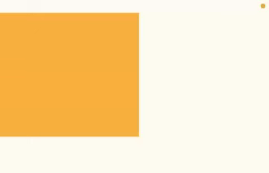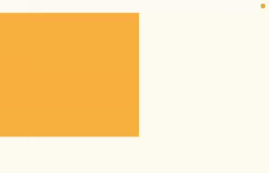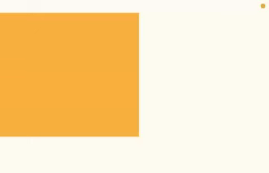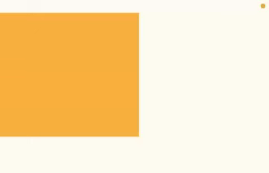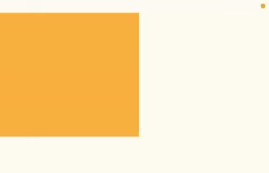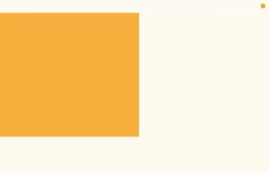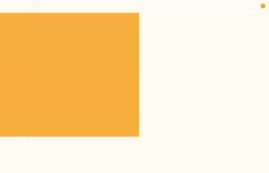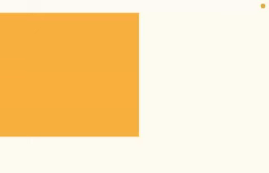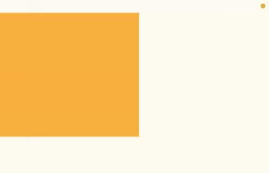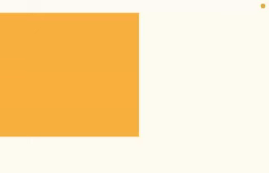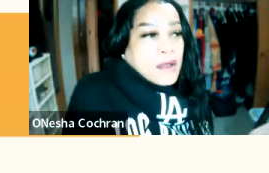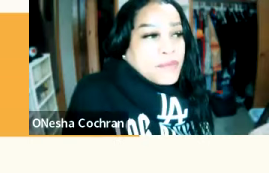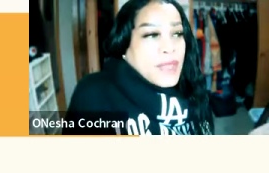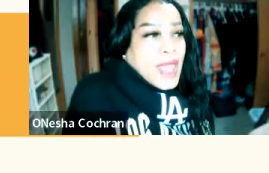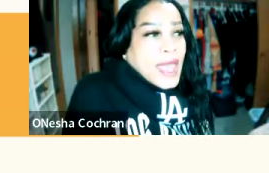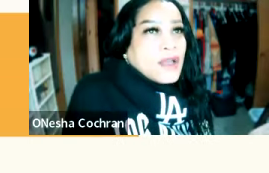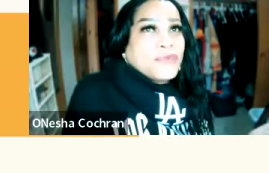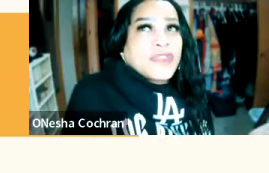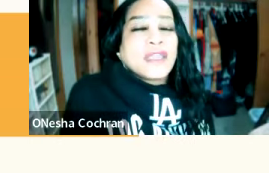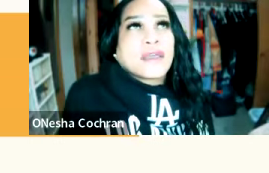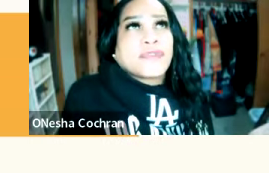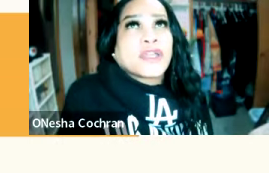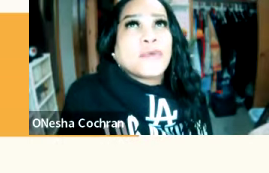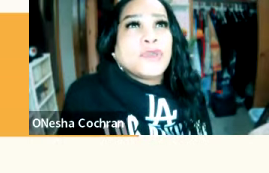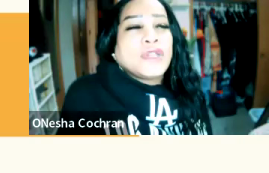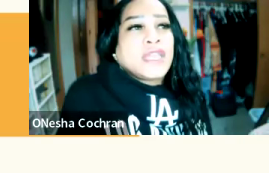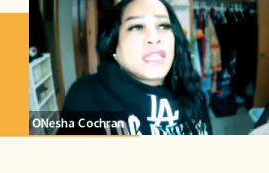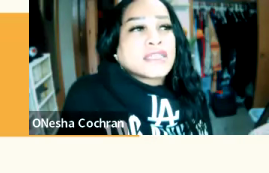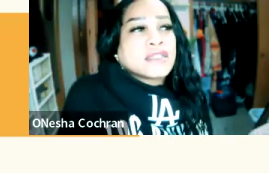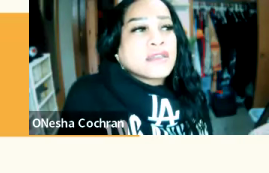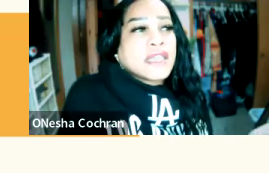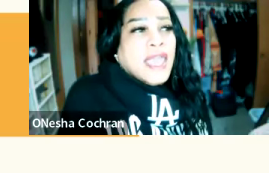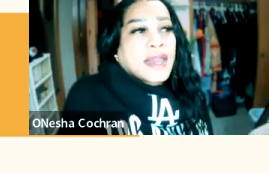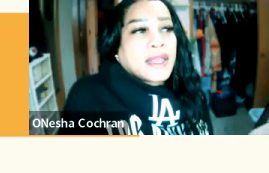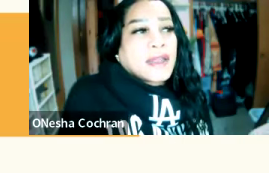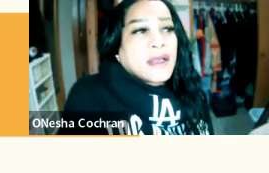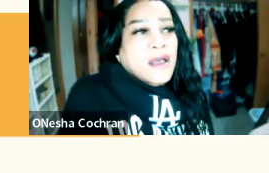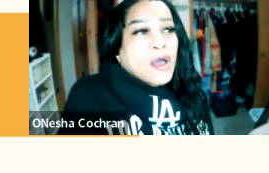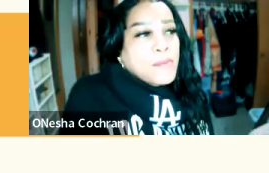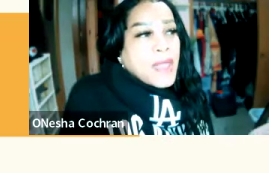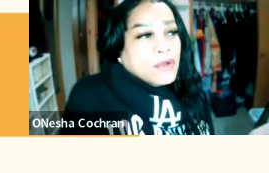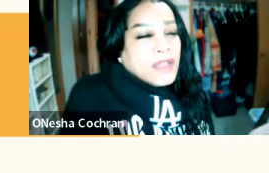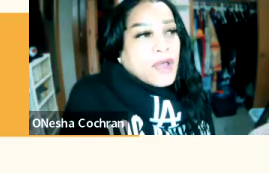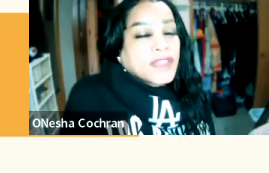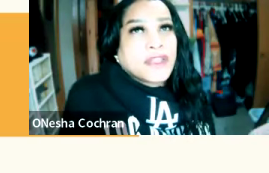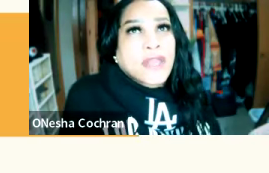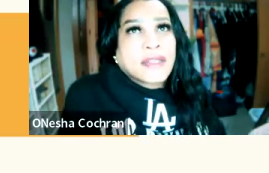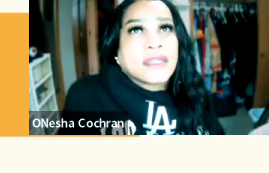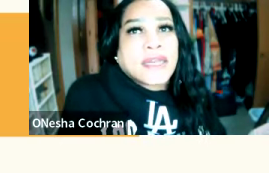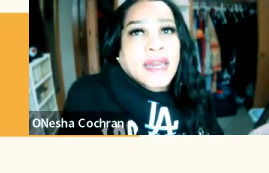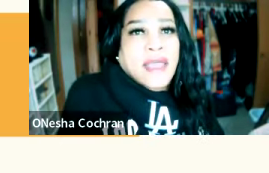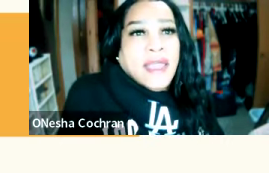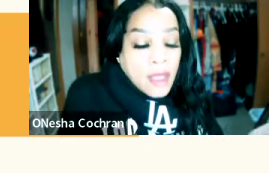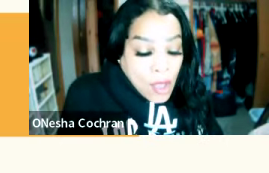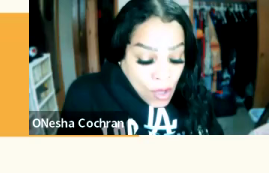of the changes in the community, um, I don't think the community is looking at it on a macro level. I think they're